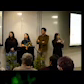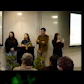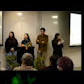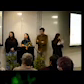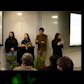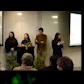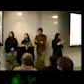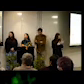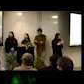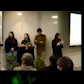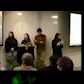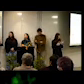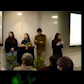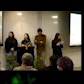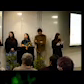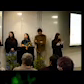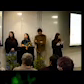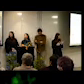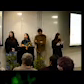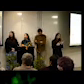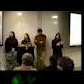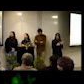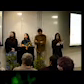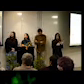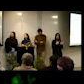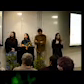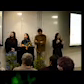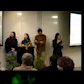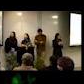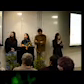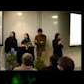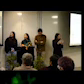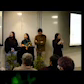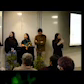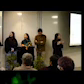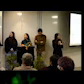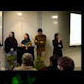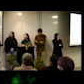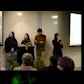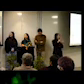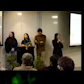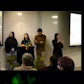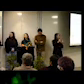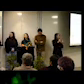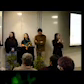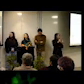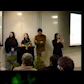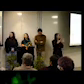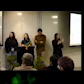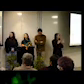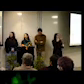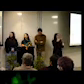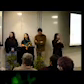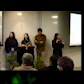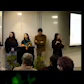is the non-intoxicating component of the cannabis plant. And we actually have a registered product in Australia called Epidiolex, which is a